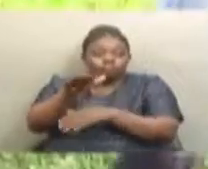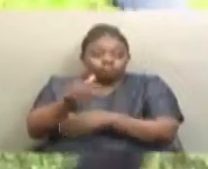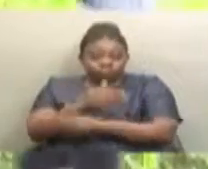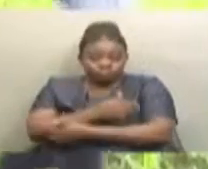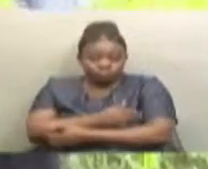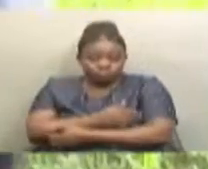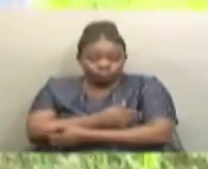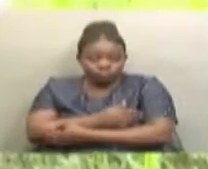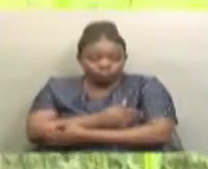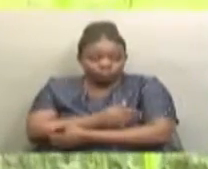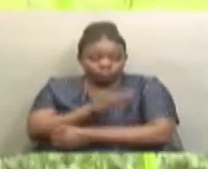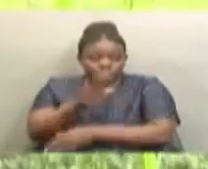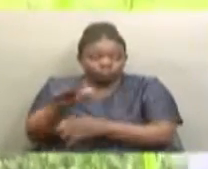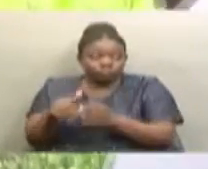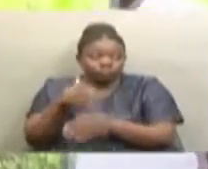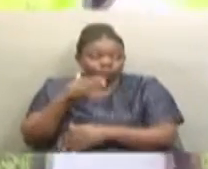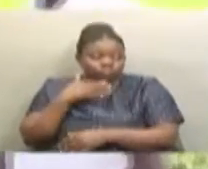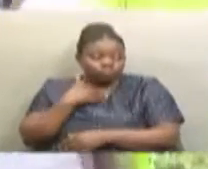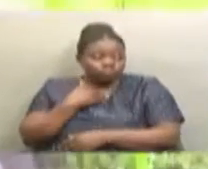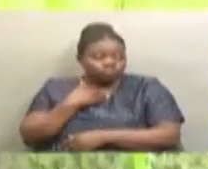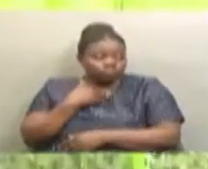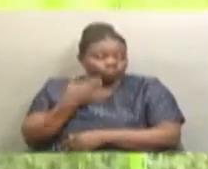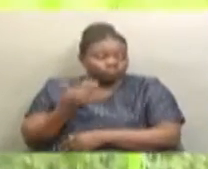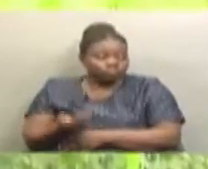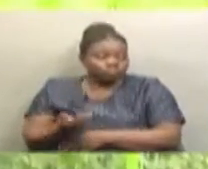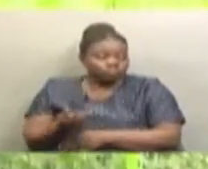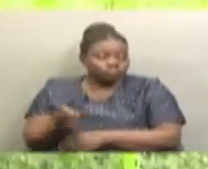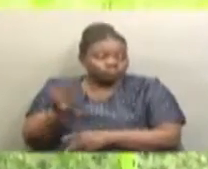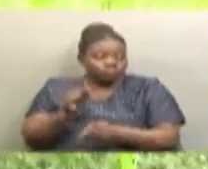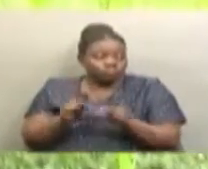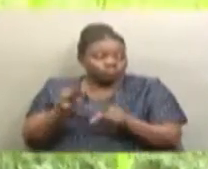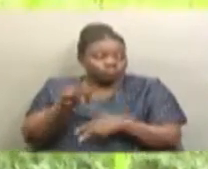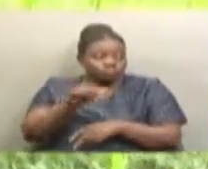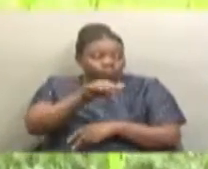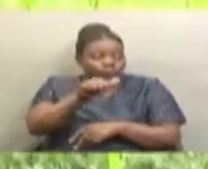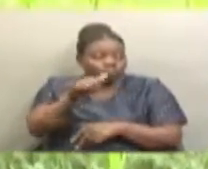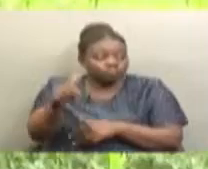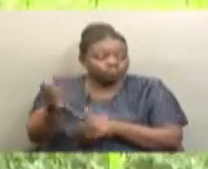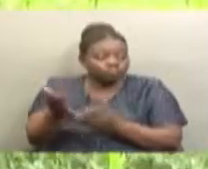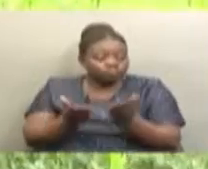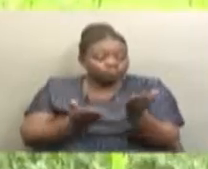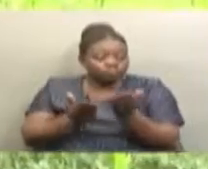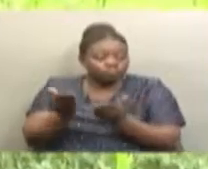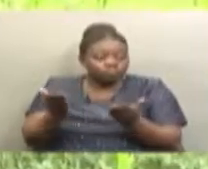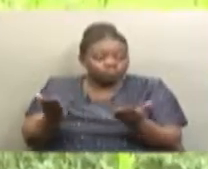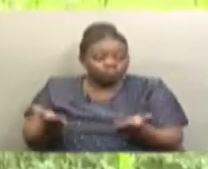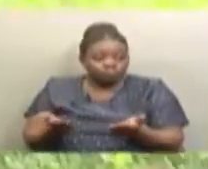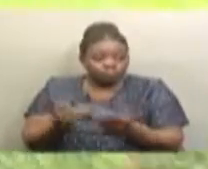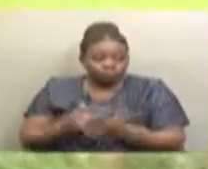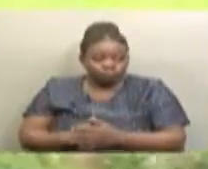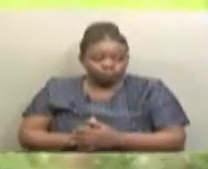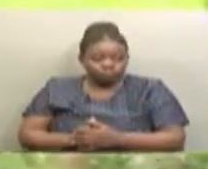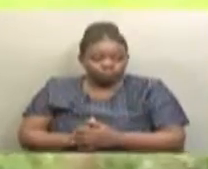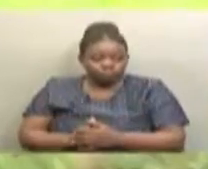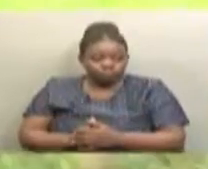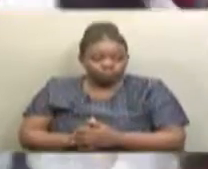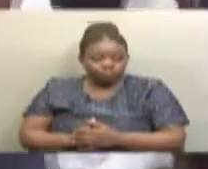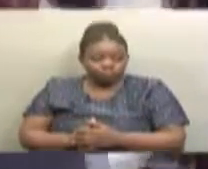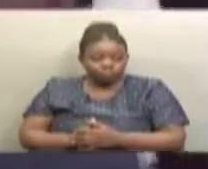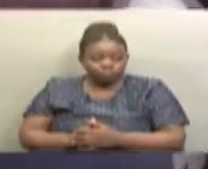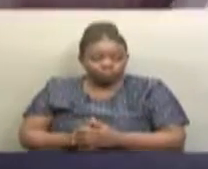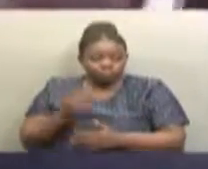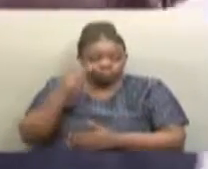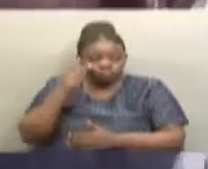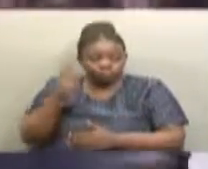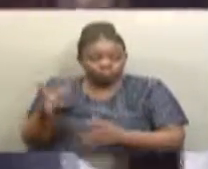Birabye nga byadda byetaagisa eri abantu bange bwe bumu ku buweereza abantu bubanda bamu.